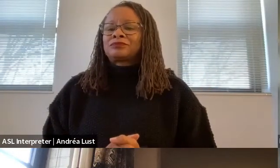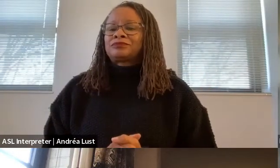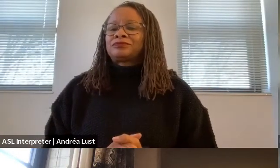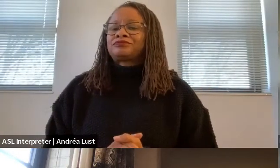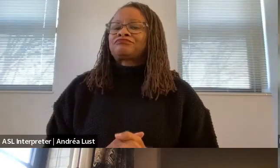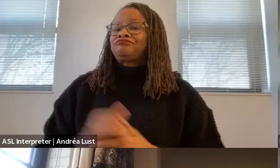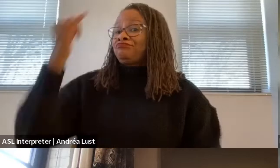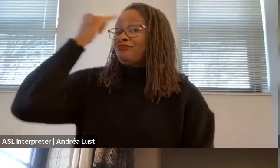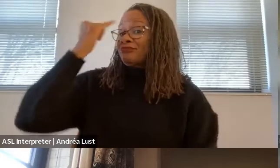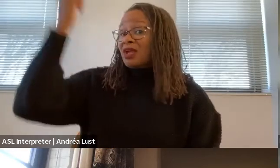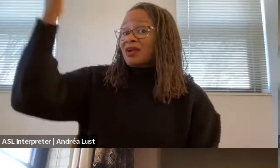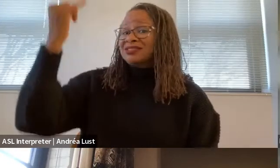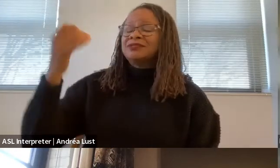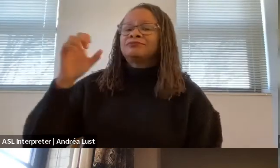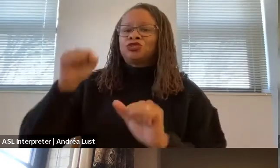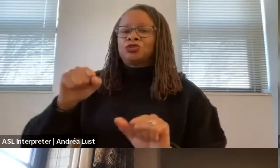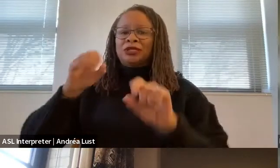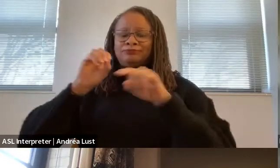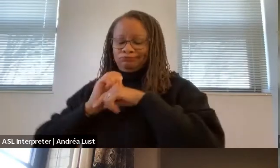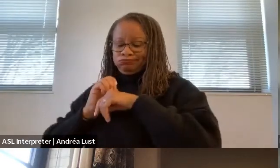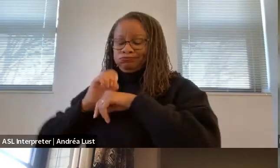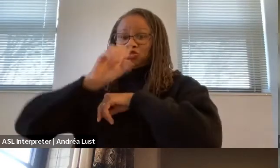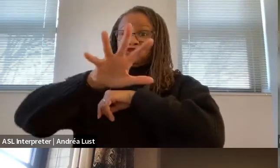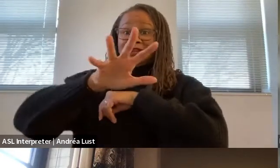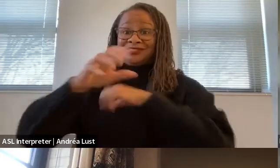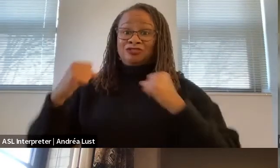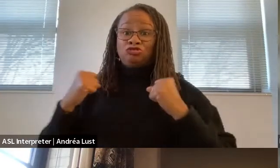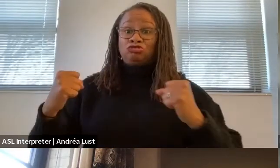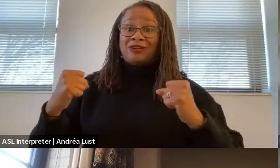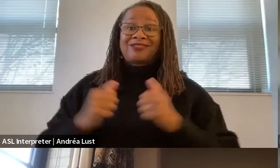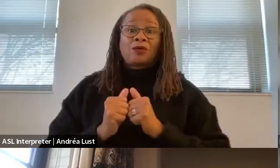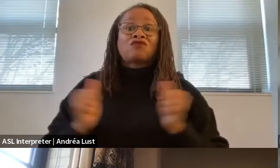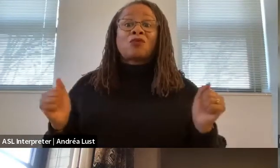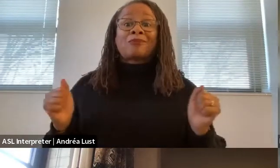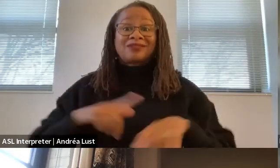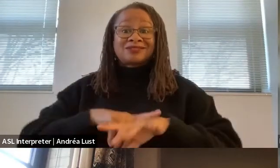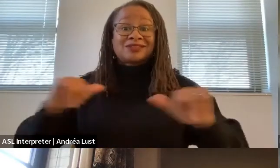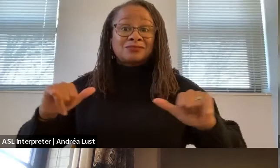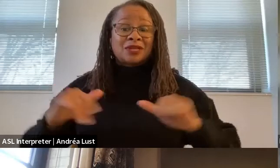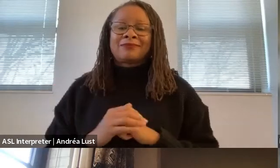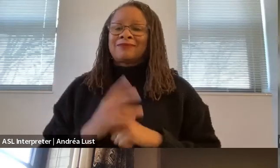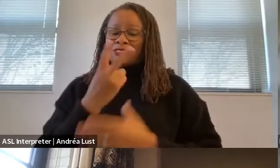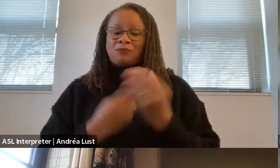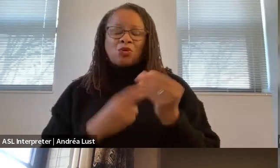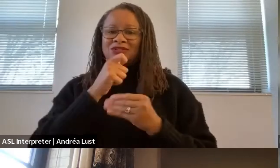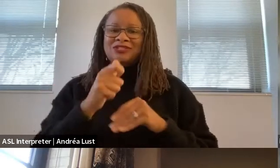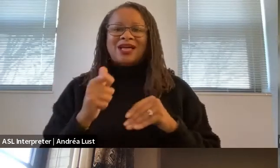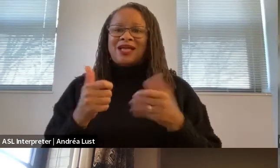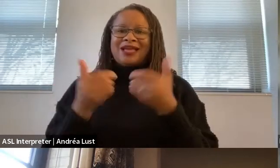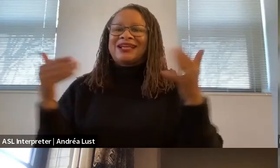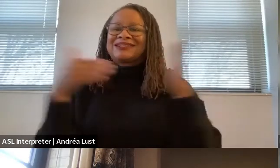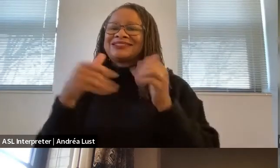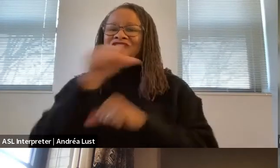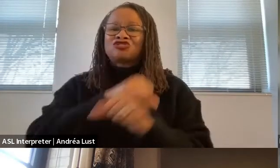idea that you could project strength and vulnerability at the same time, and that the two were not antithetical, and that it